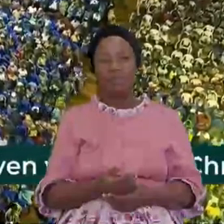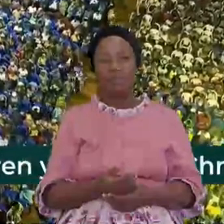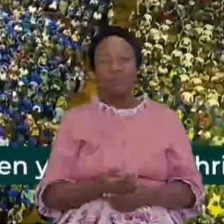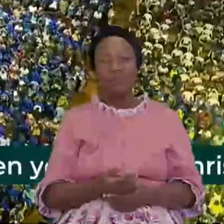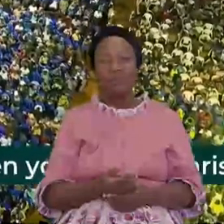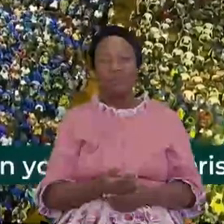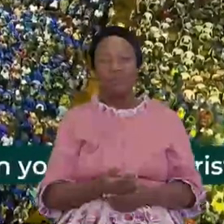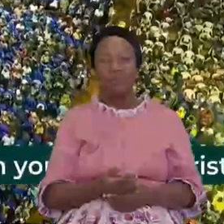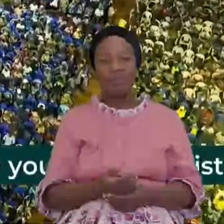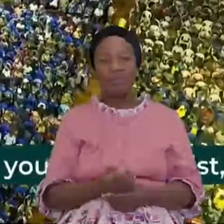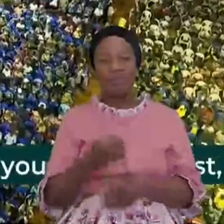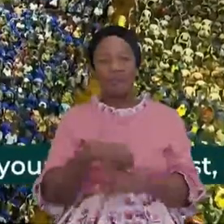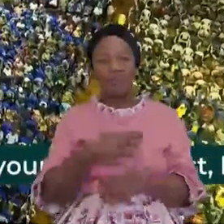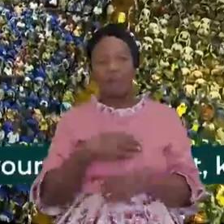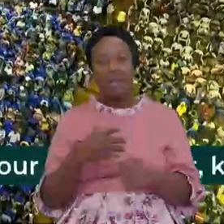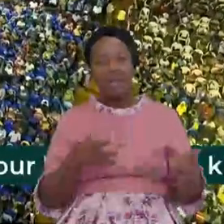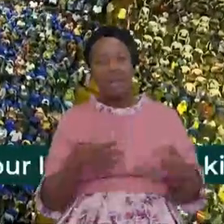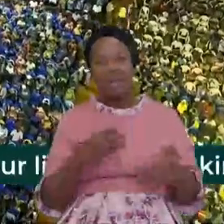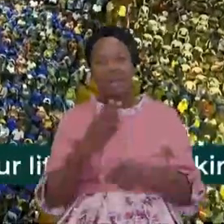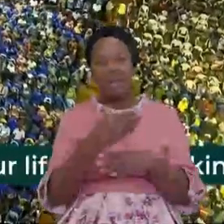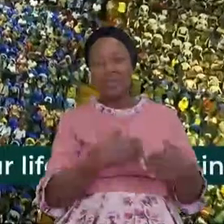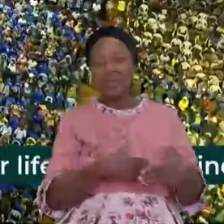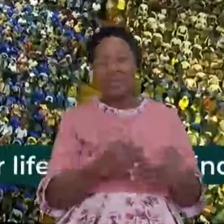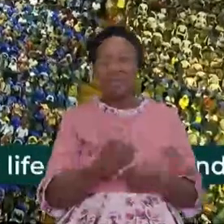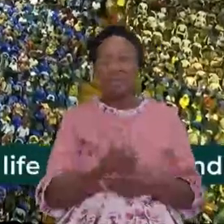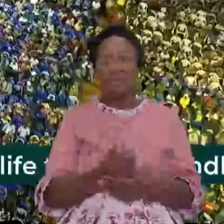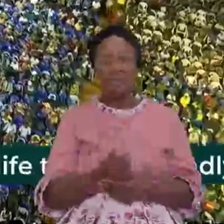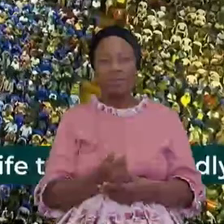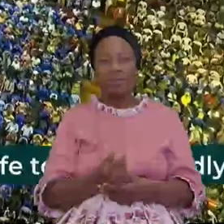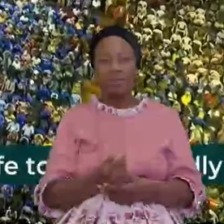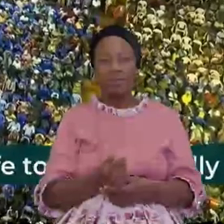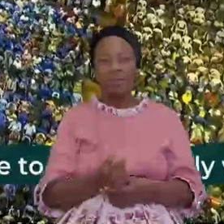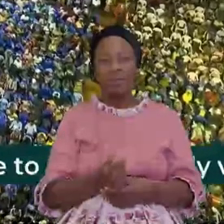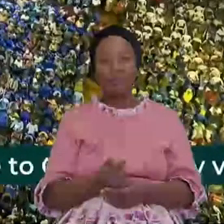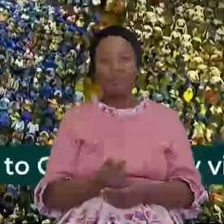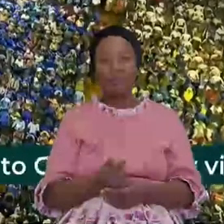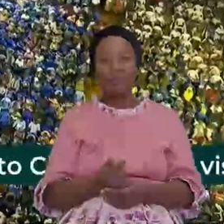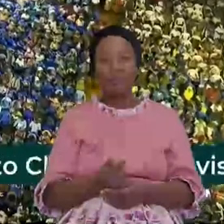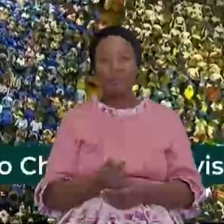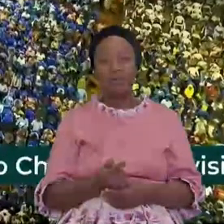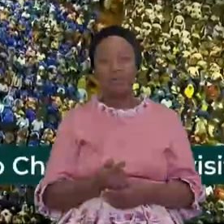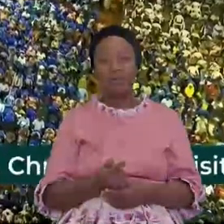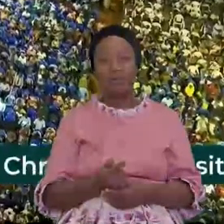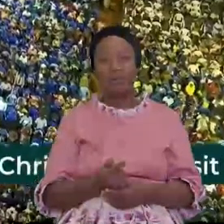À ma gauche. At my left hand side.